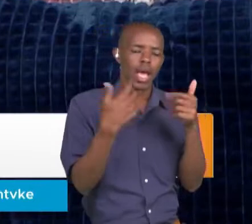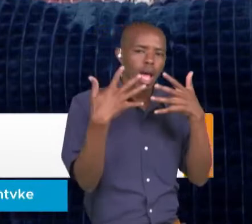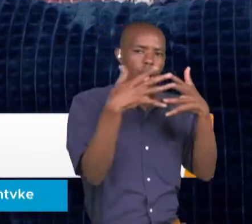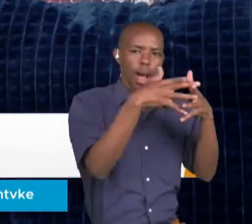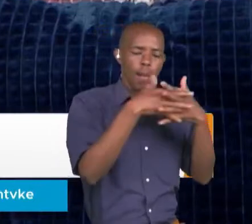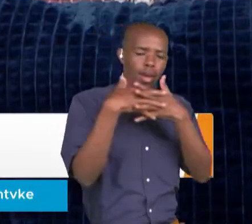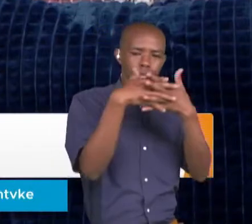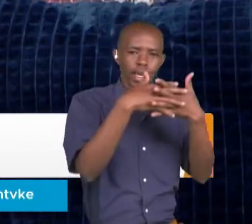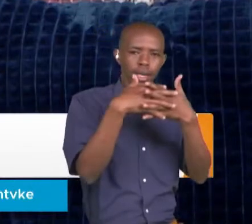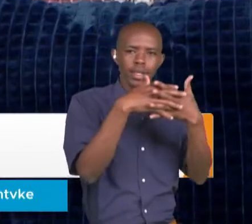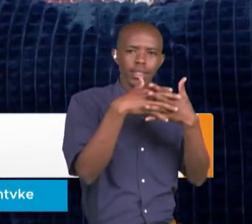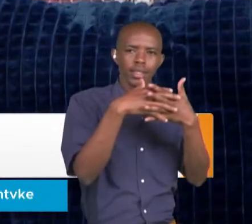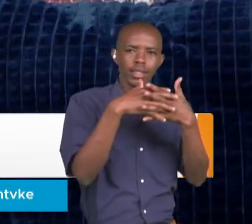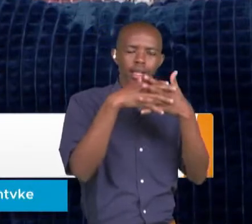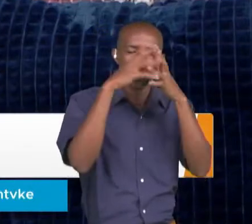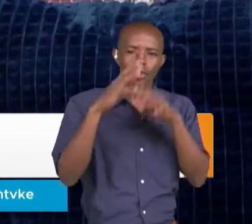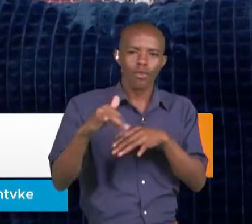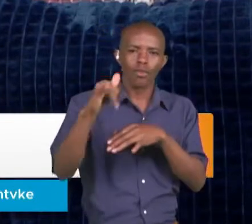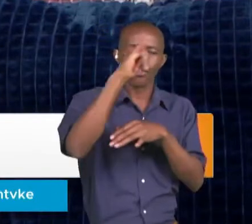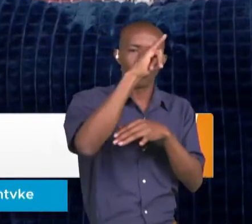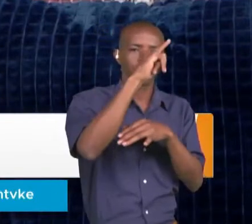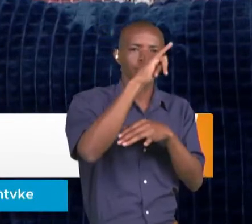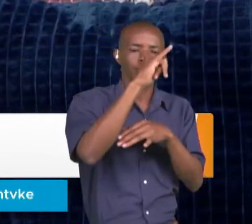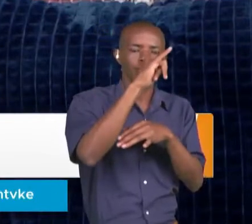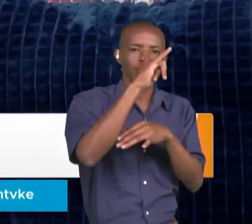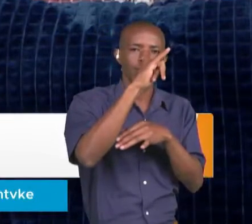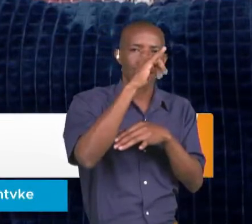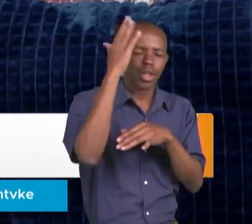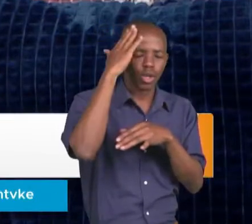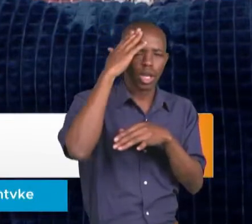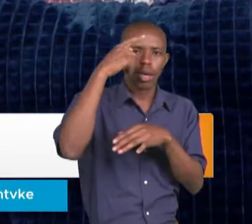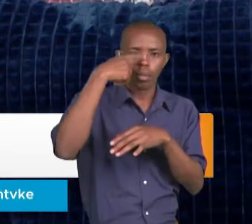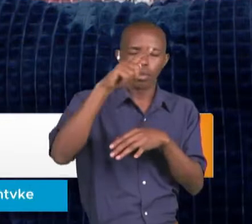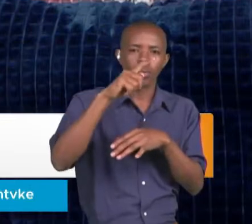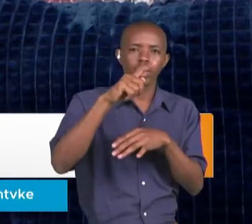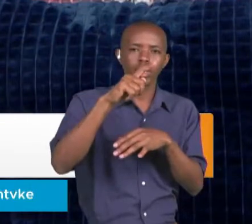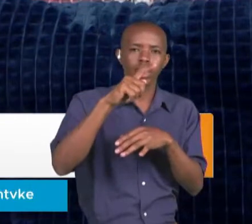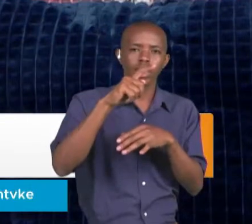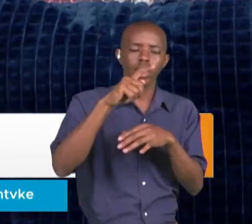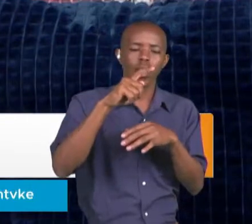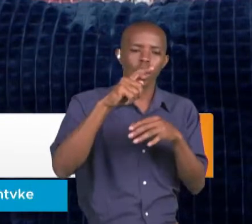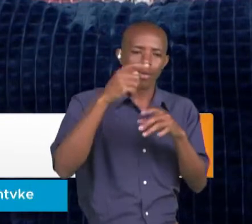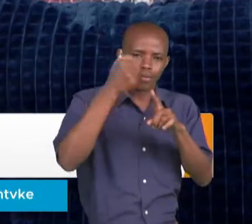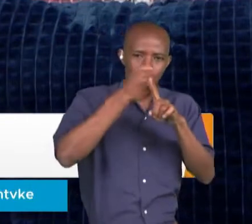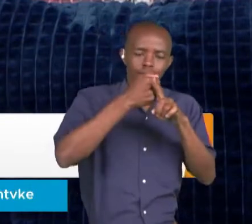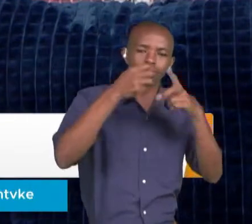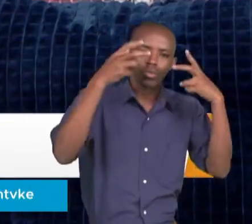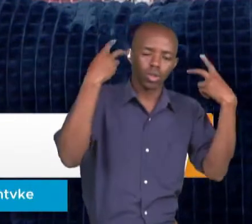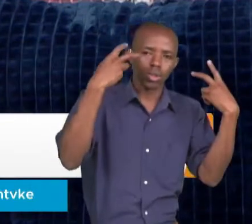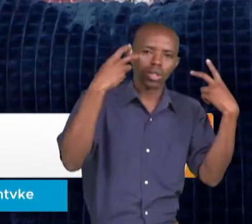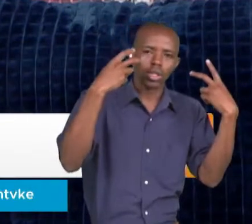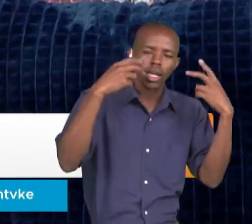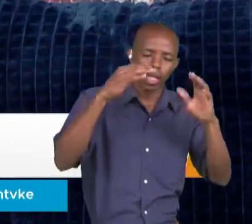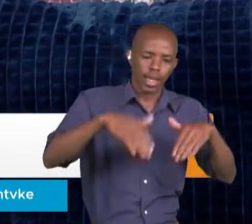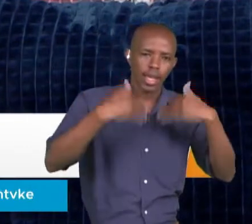America's greatest foreign doctrine and, diplomacy doctrine is actually counterterrorism. And so that is what they